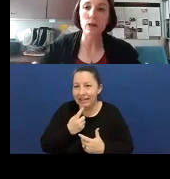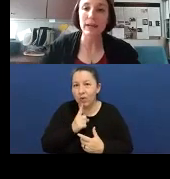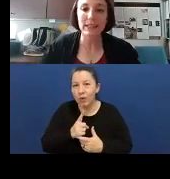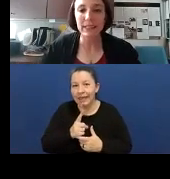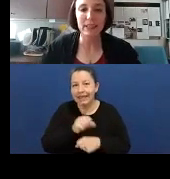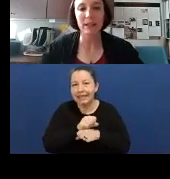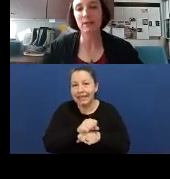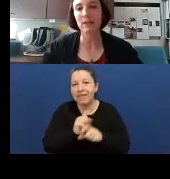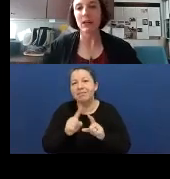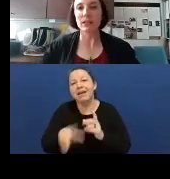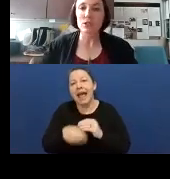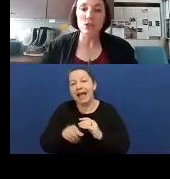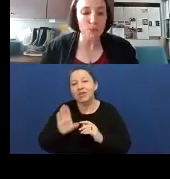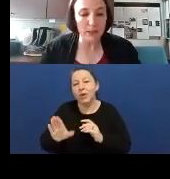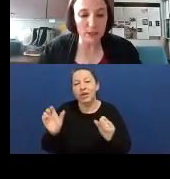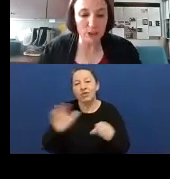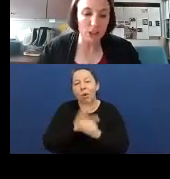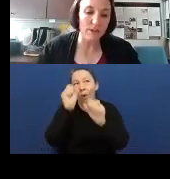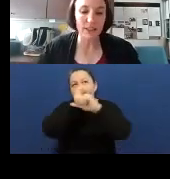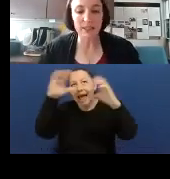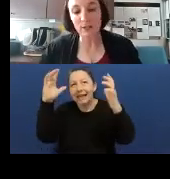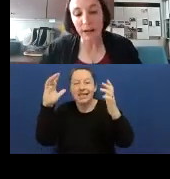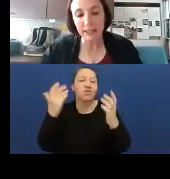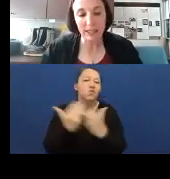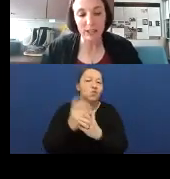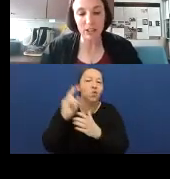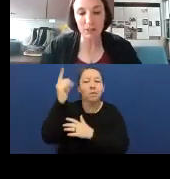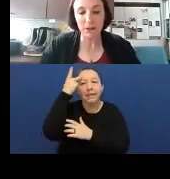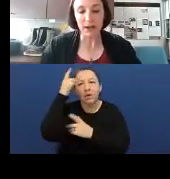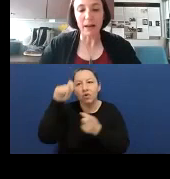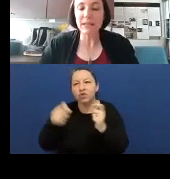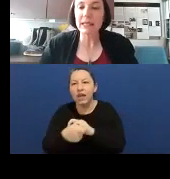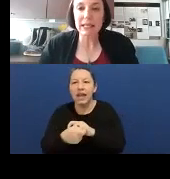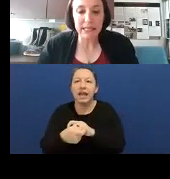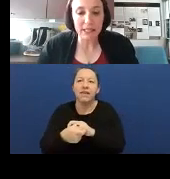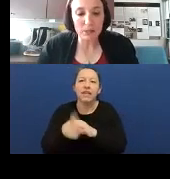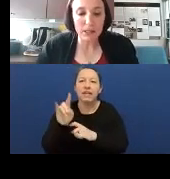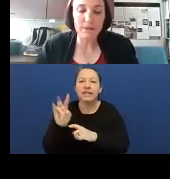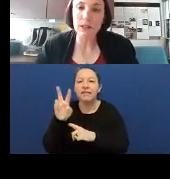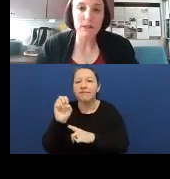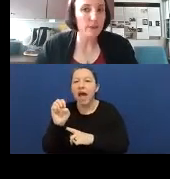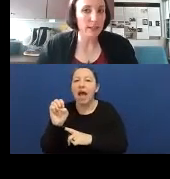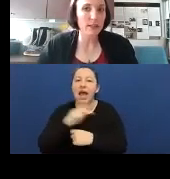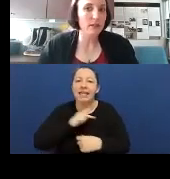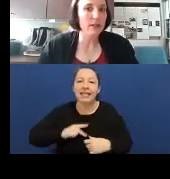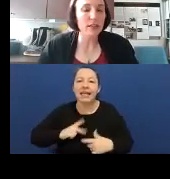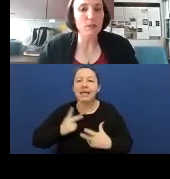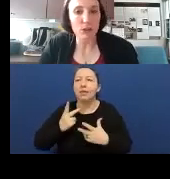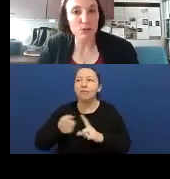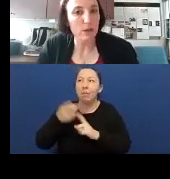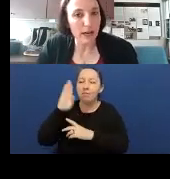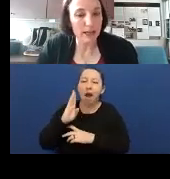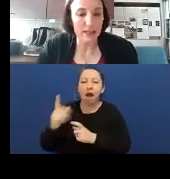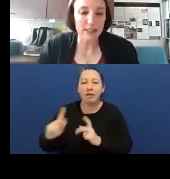his whole idea of this new political shift and his divine kingship. I mean, in Egypt, even the vizier, the